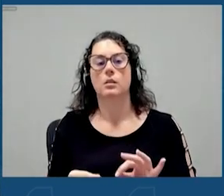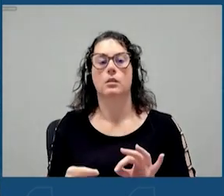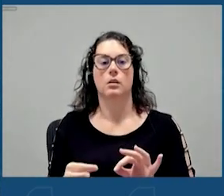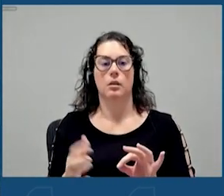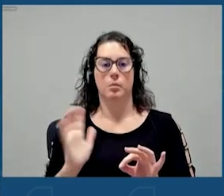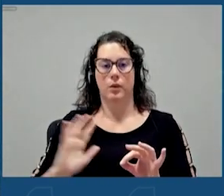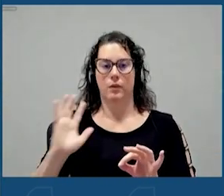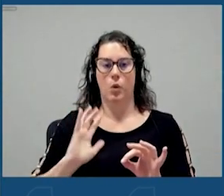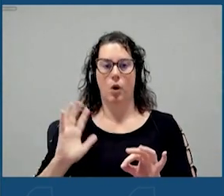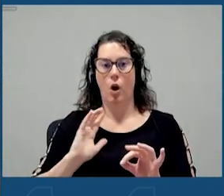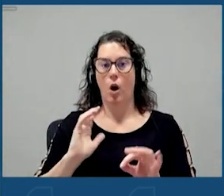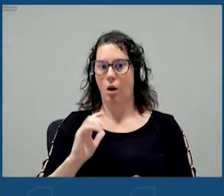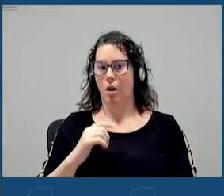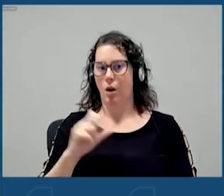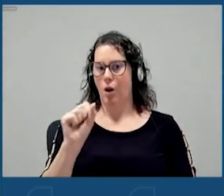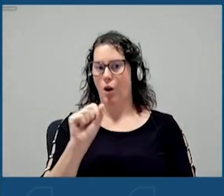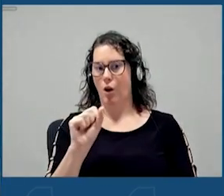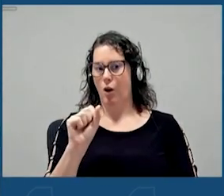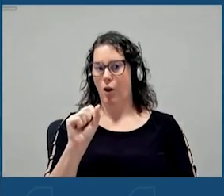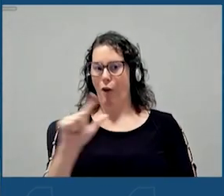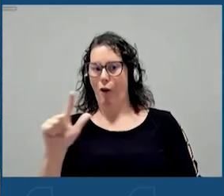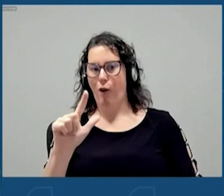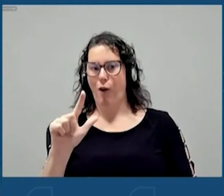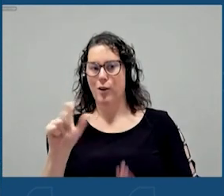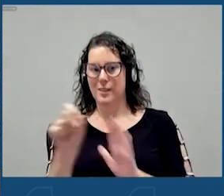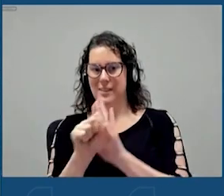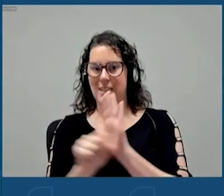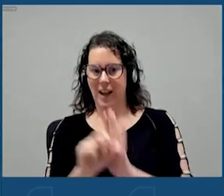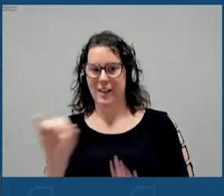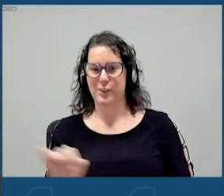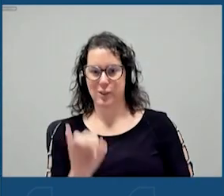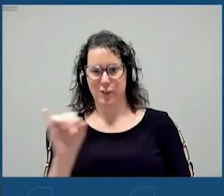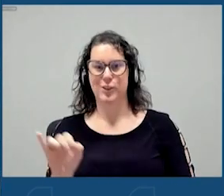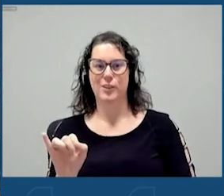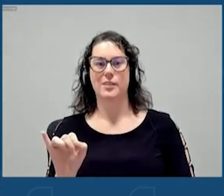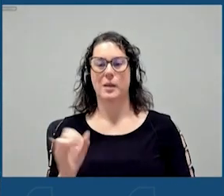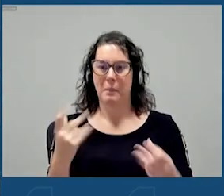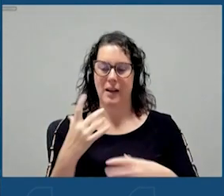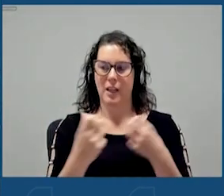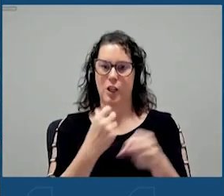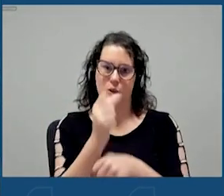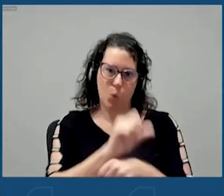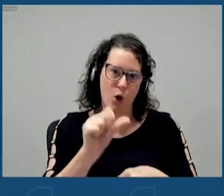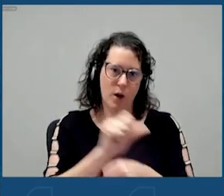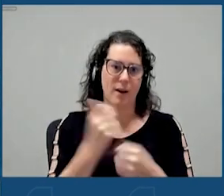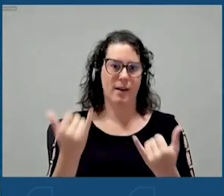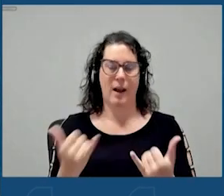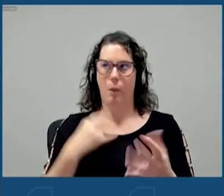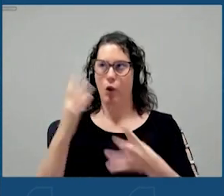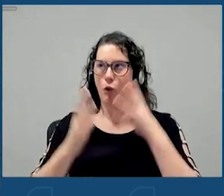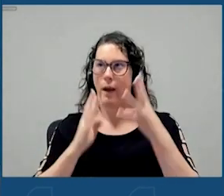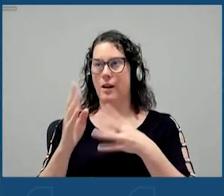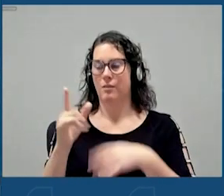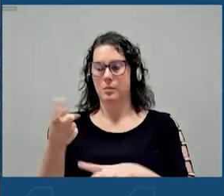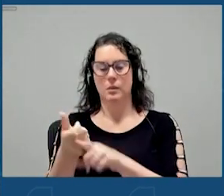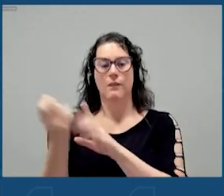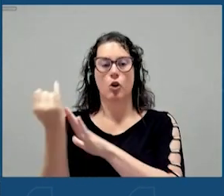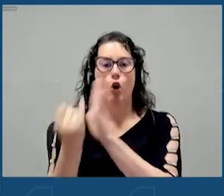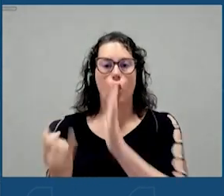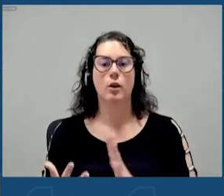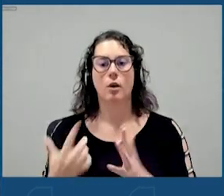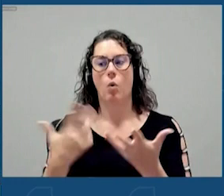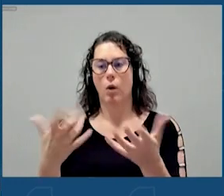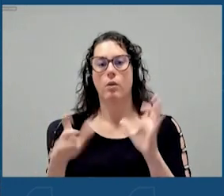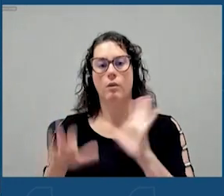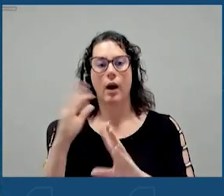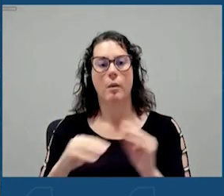state insurance, right? He spent a lot of years working hard, and now he wants to use his creative energies. He's an artist, and he wants to find more ways